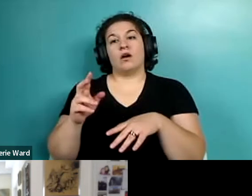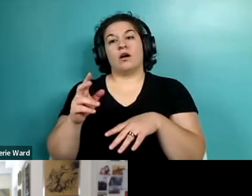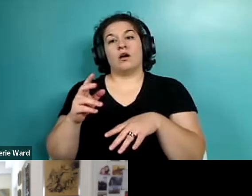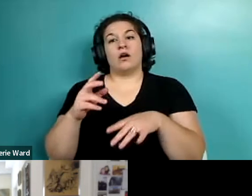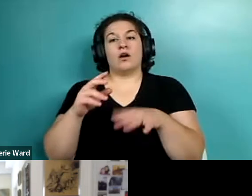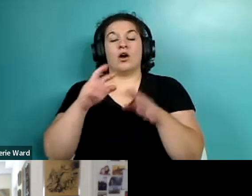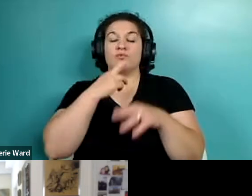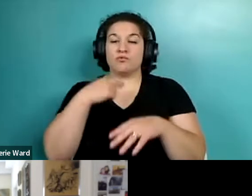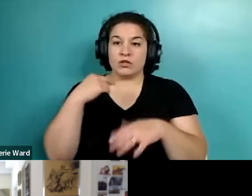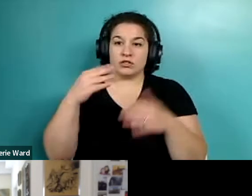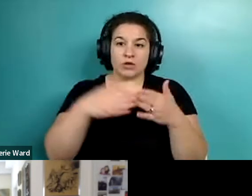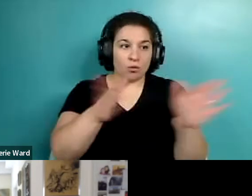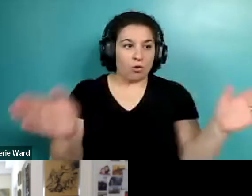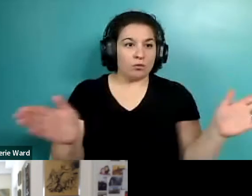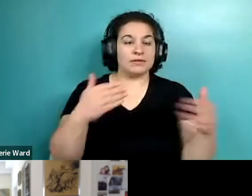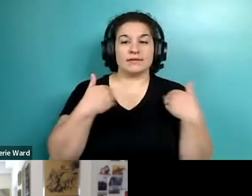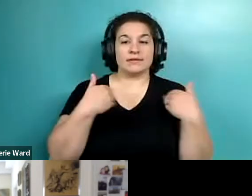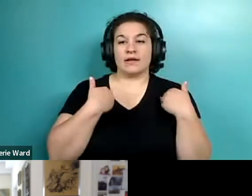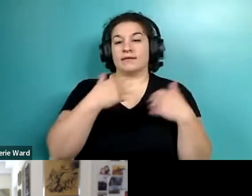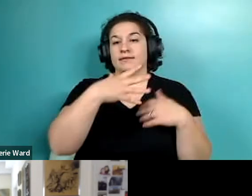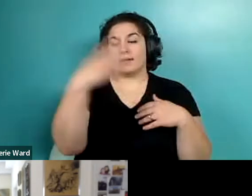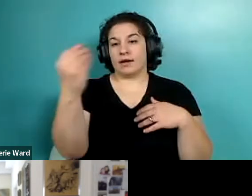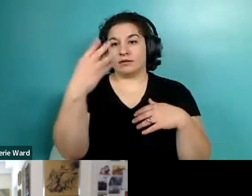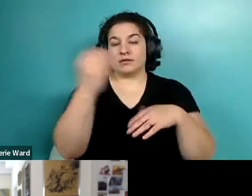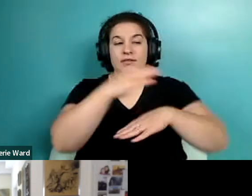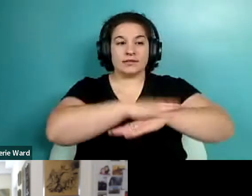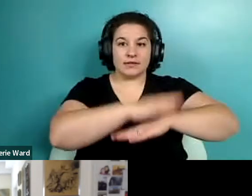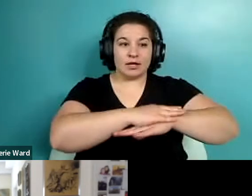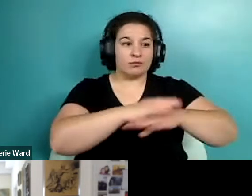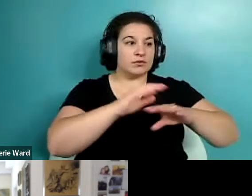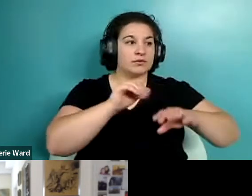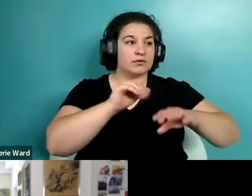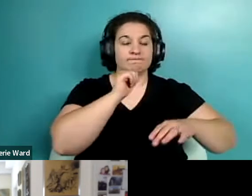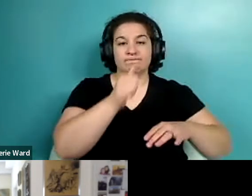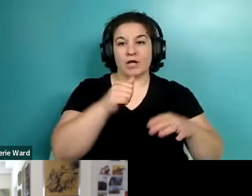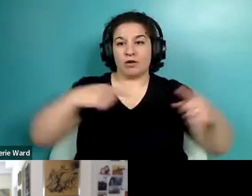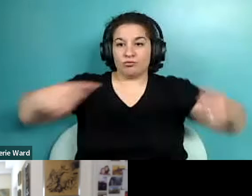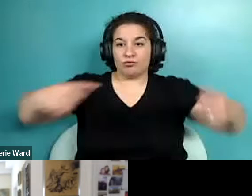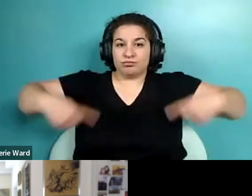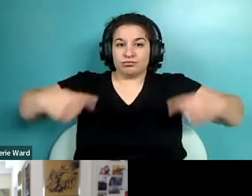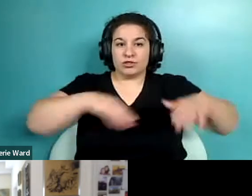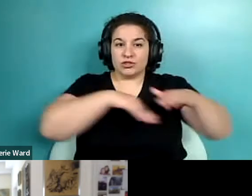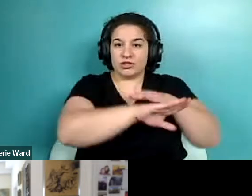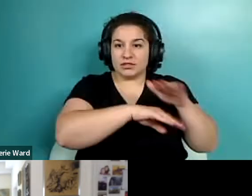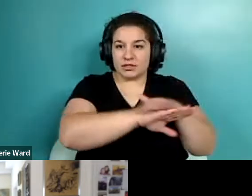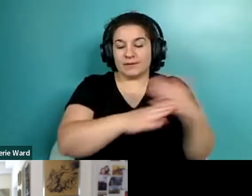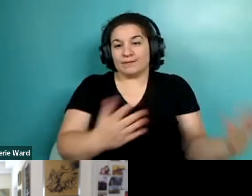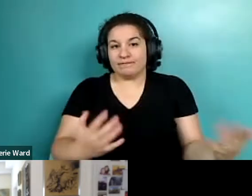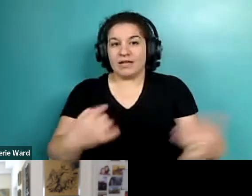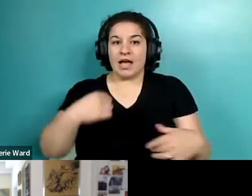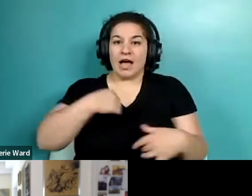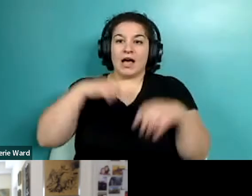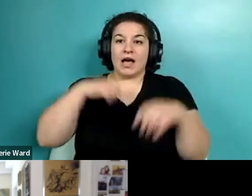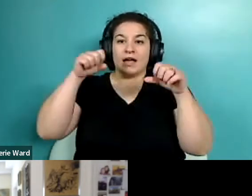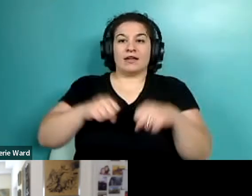or all these things that just happen. I mean, I could only look at this from my perspective,